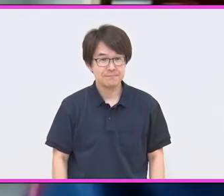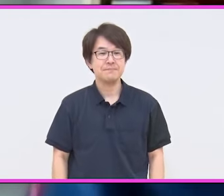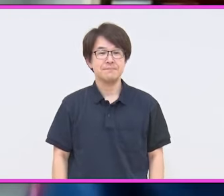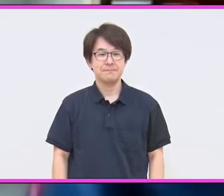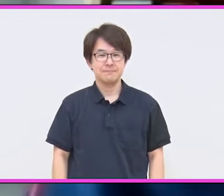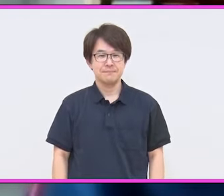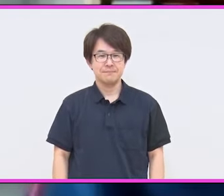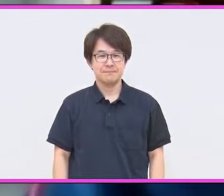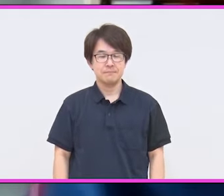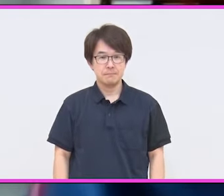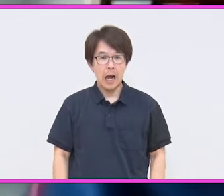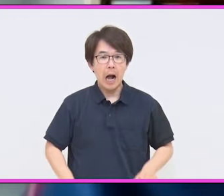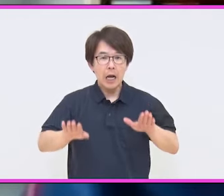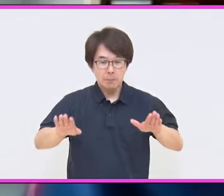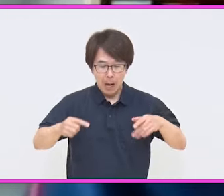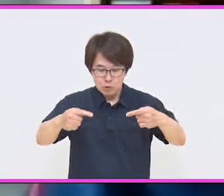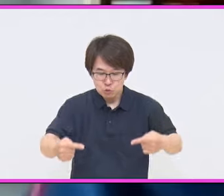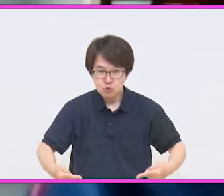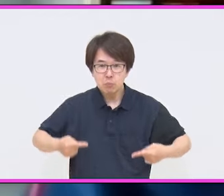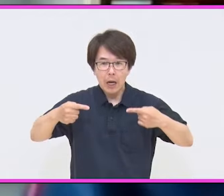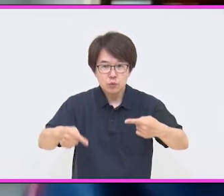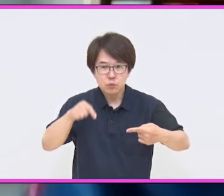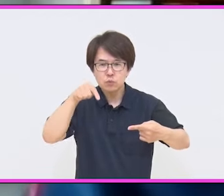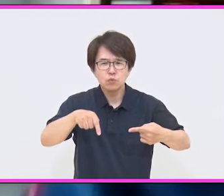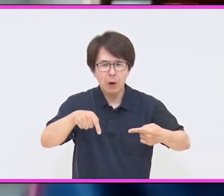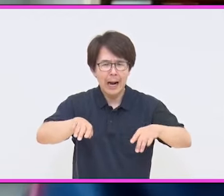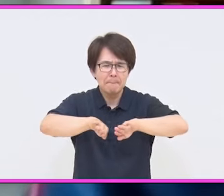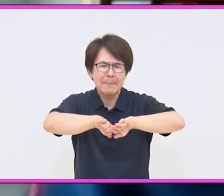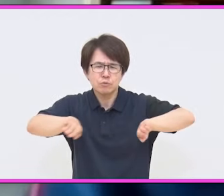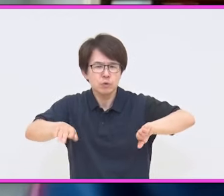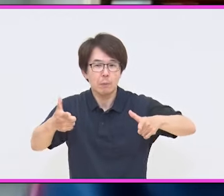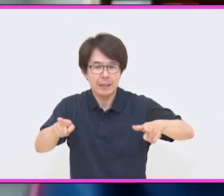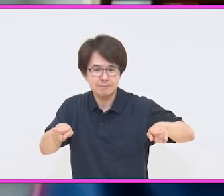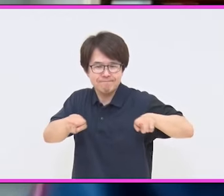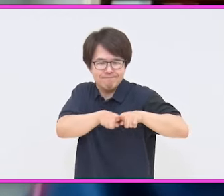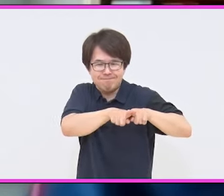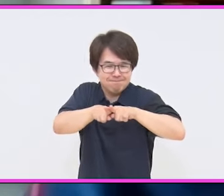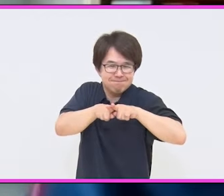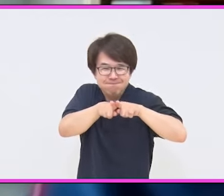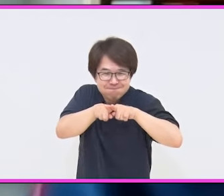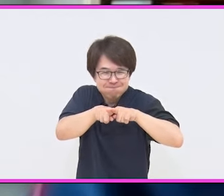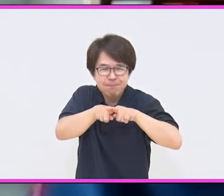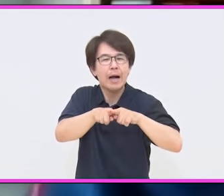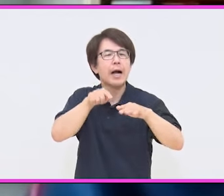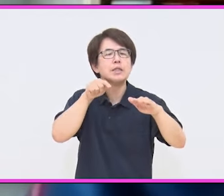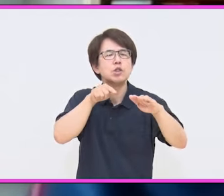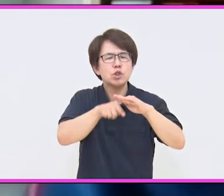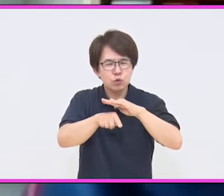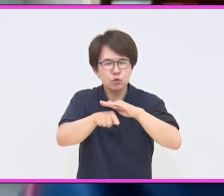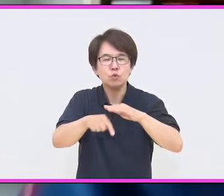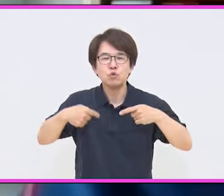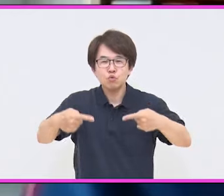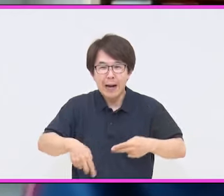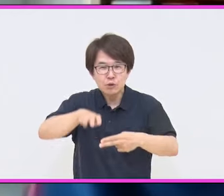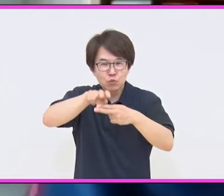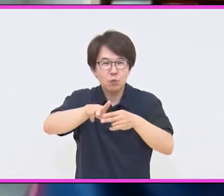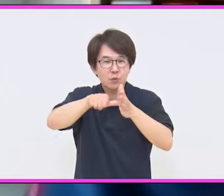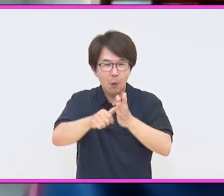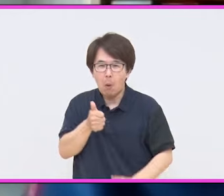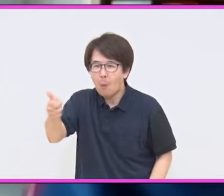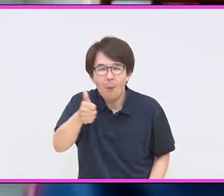And now it is very much a part of me, and I like it because it enables me to get